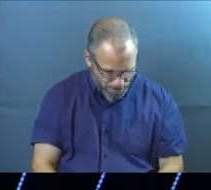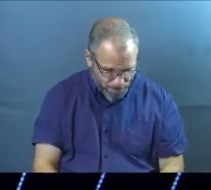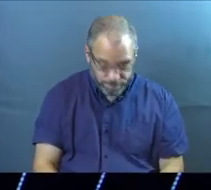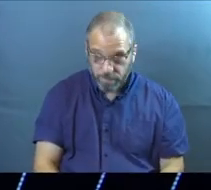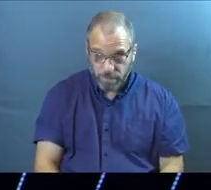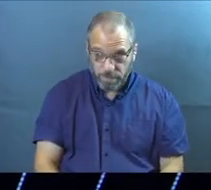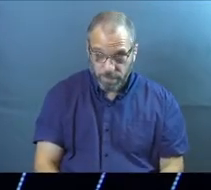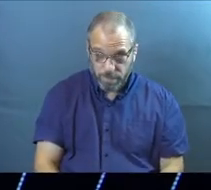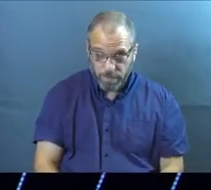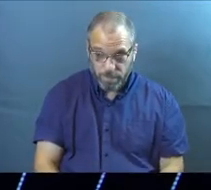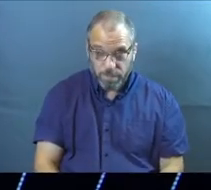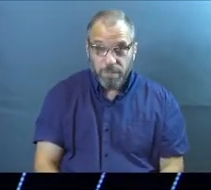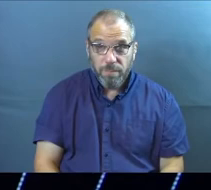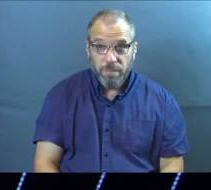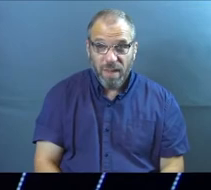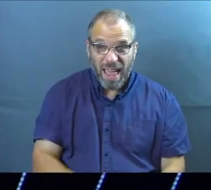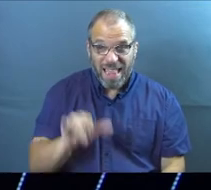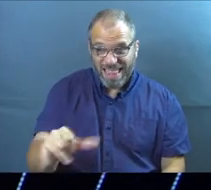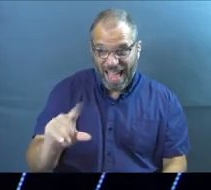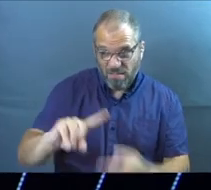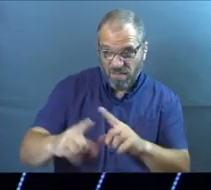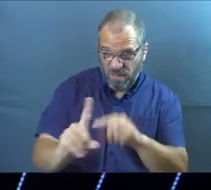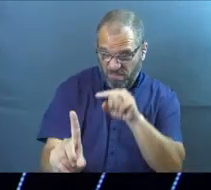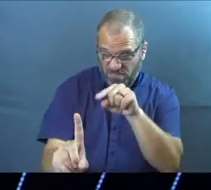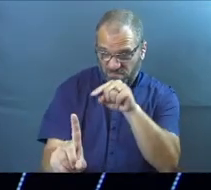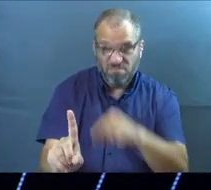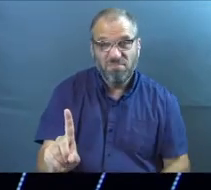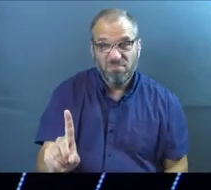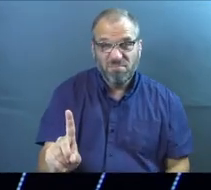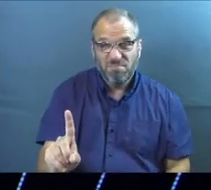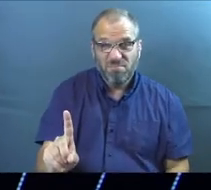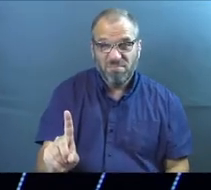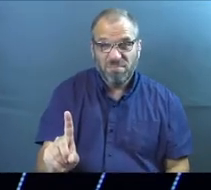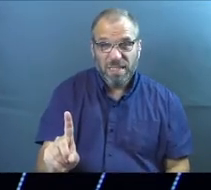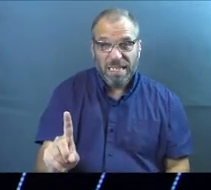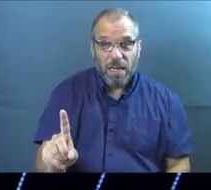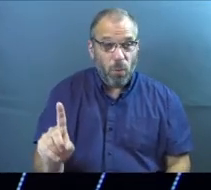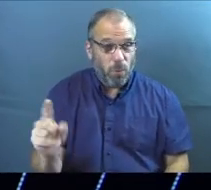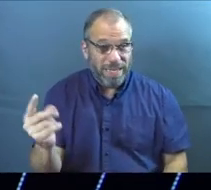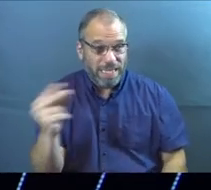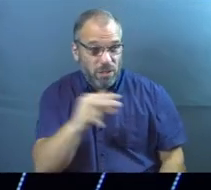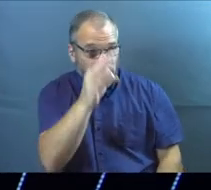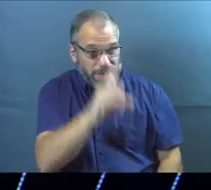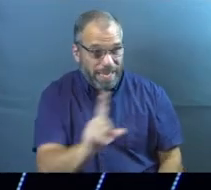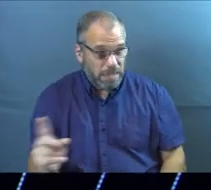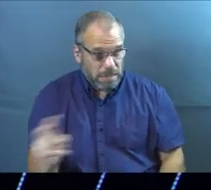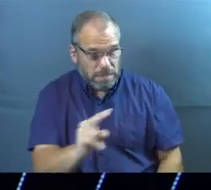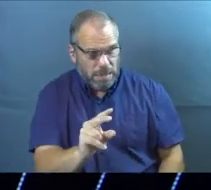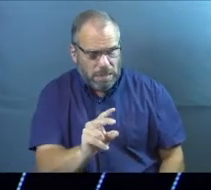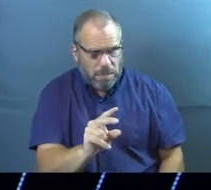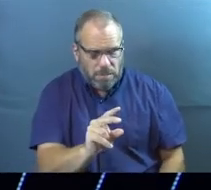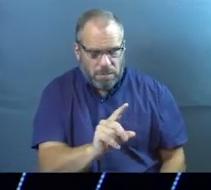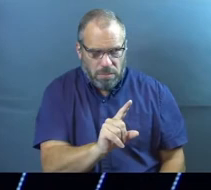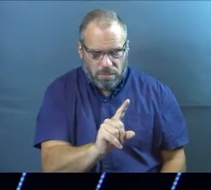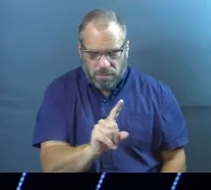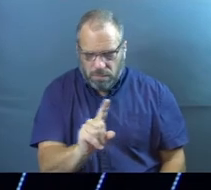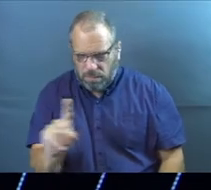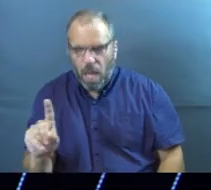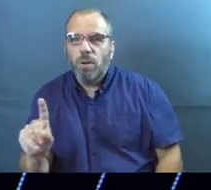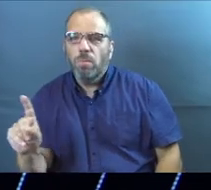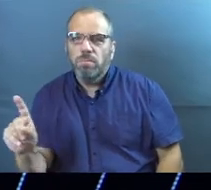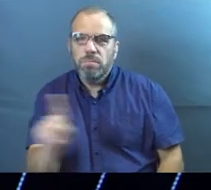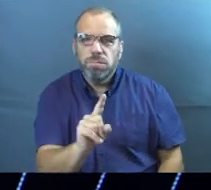And I want to let you know that guy could have walked the other way. But God was drawing him, and it was